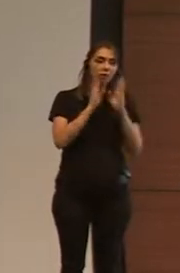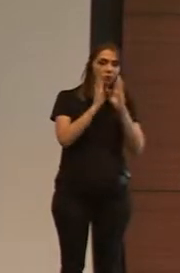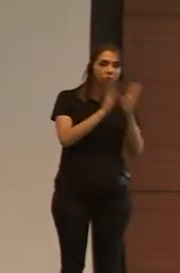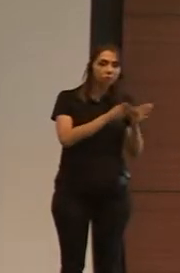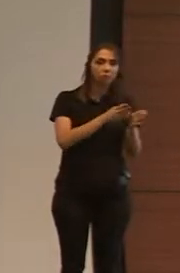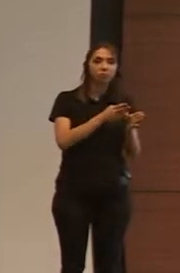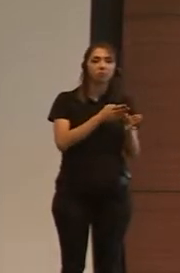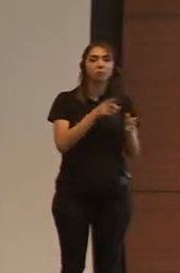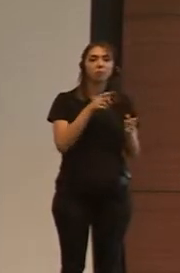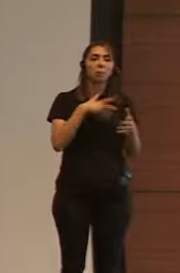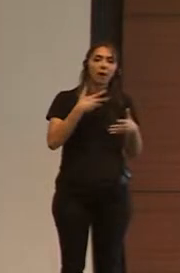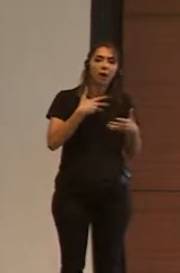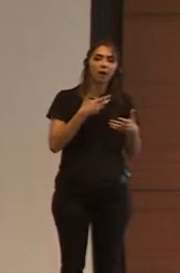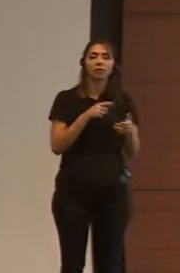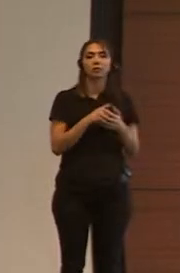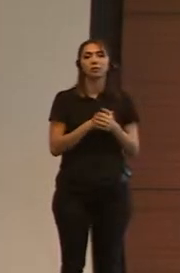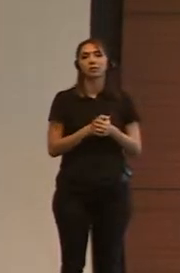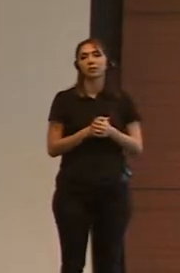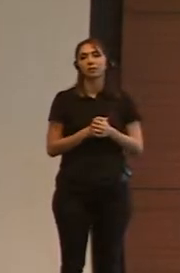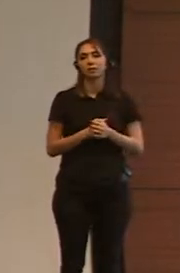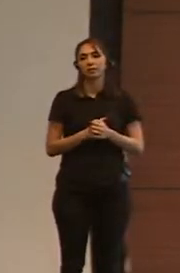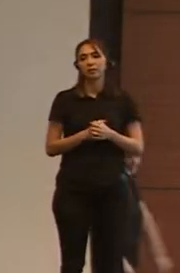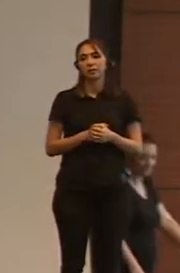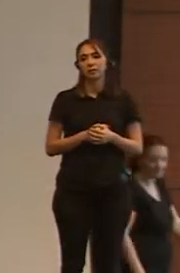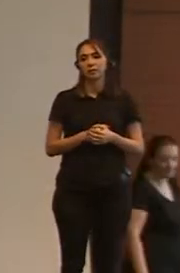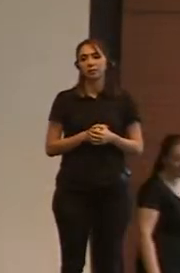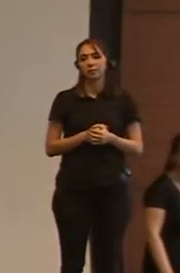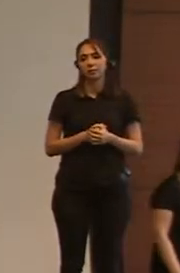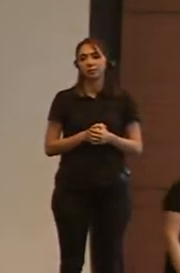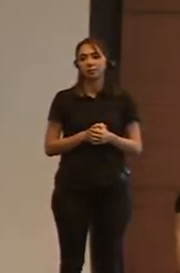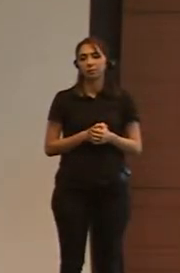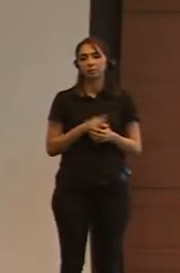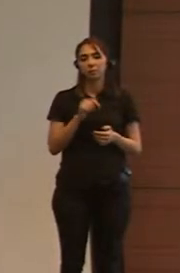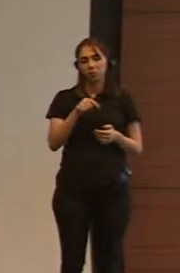affection passion dedication